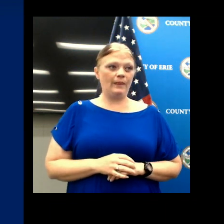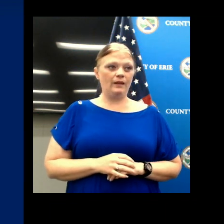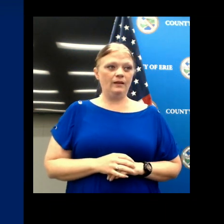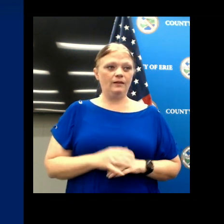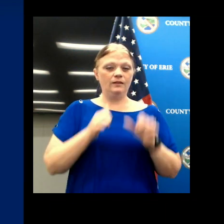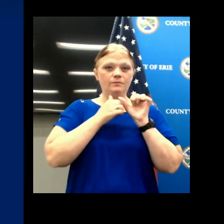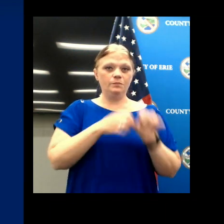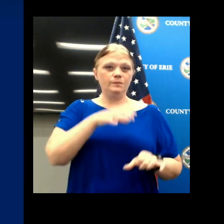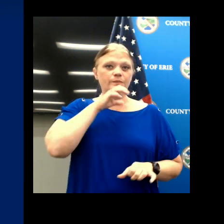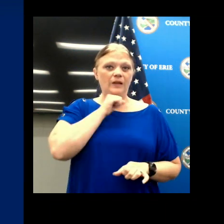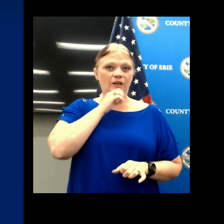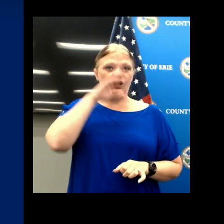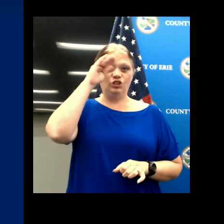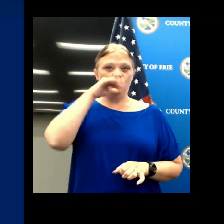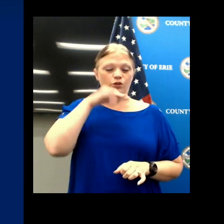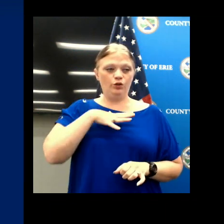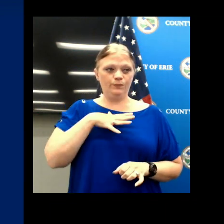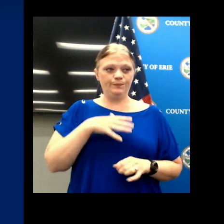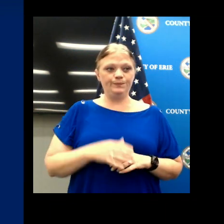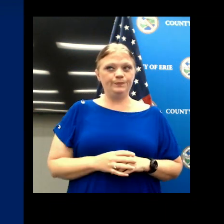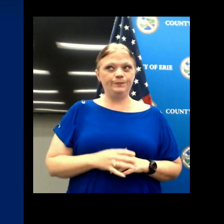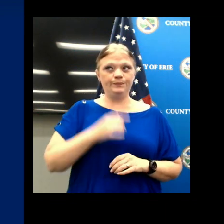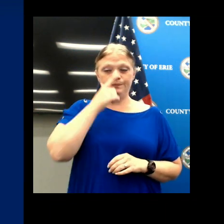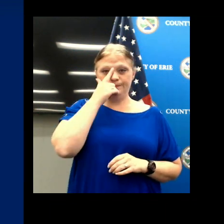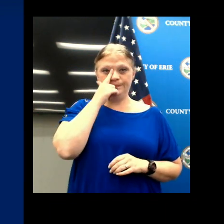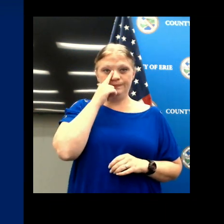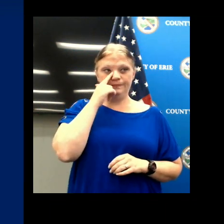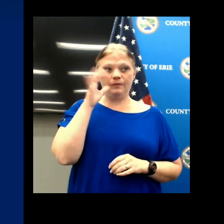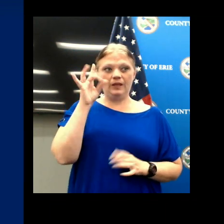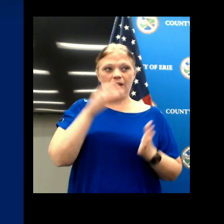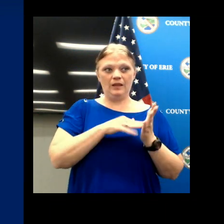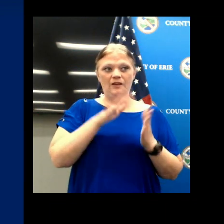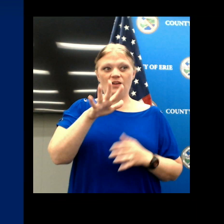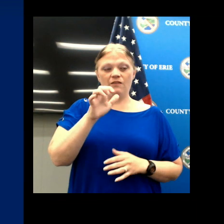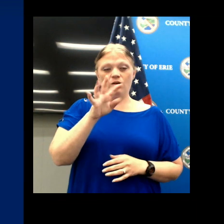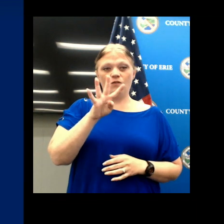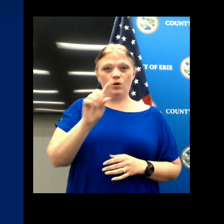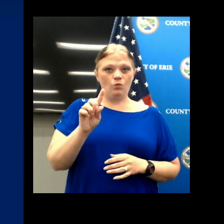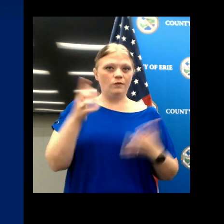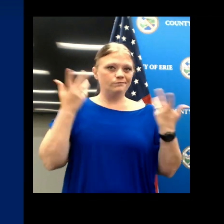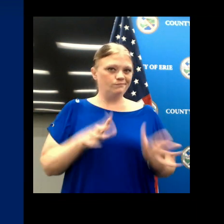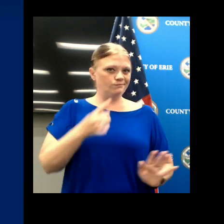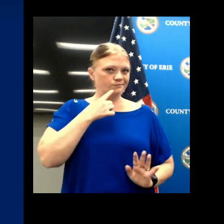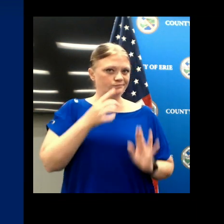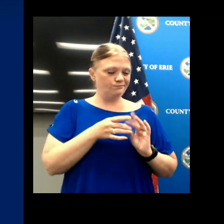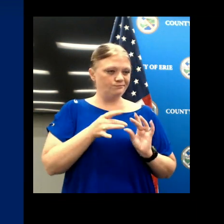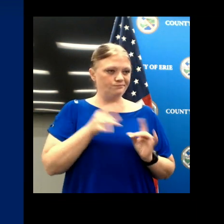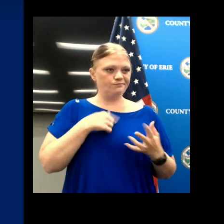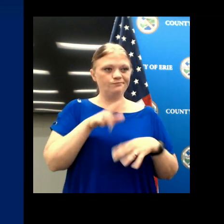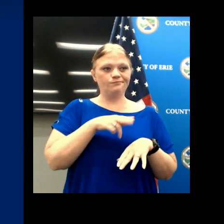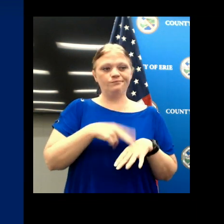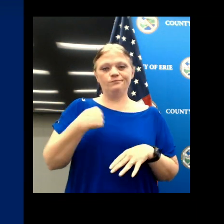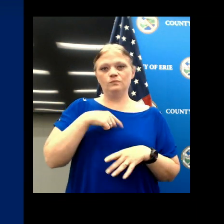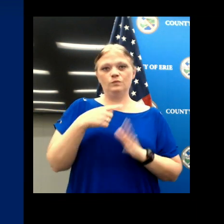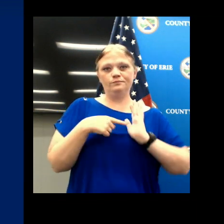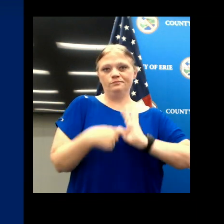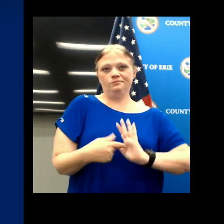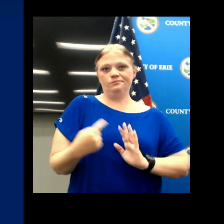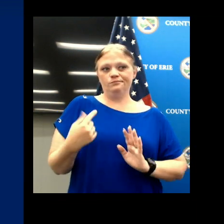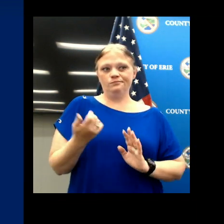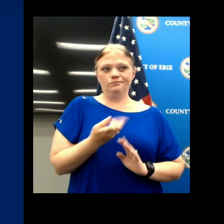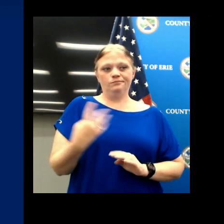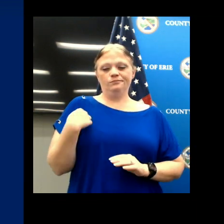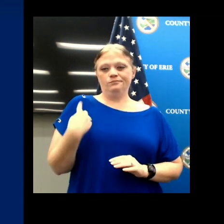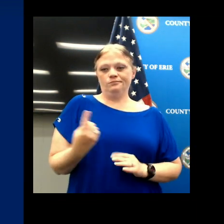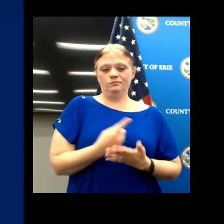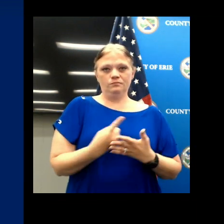age and gender, we have 8,541, as we said, and of course, as we've been showing the last